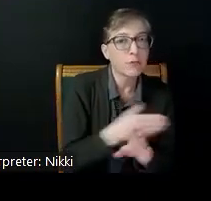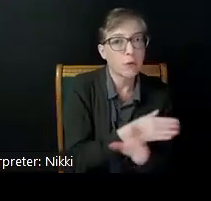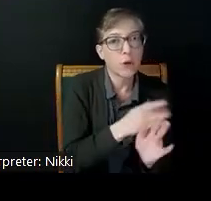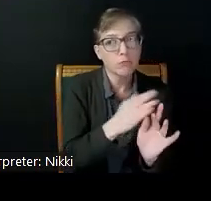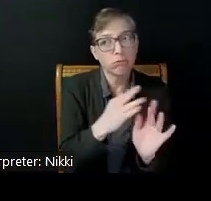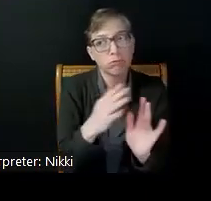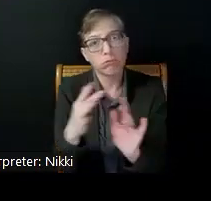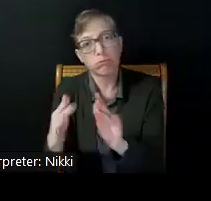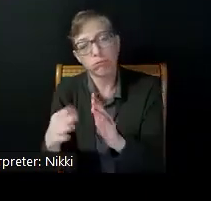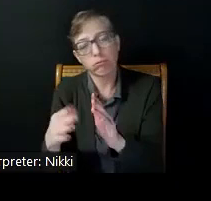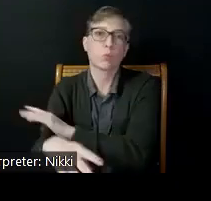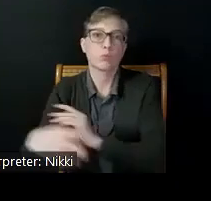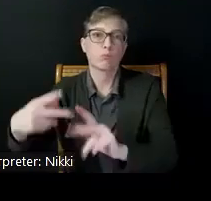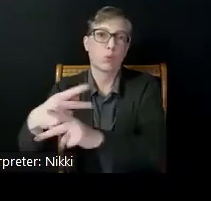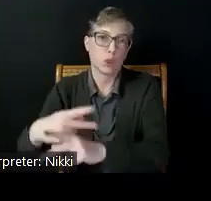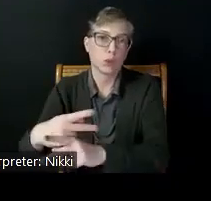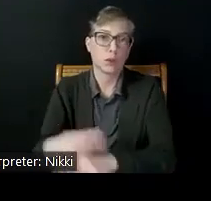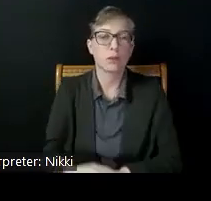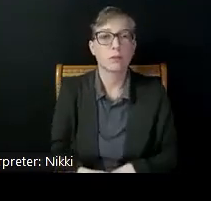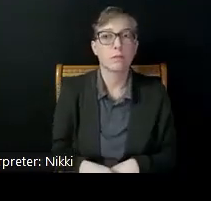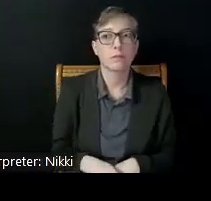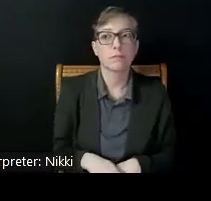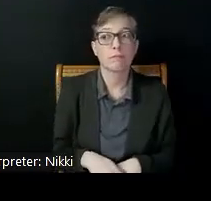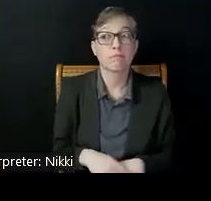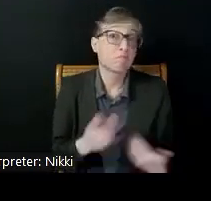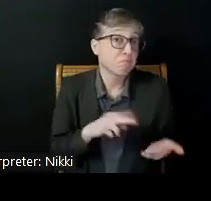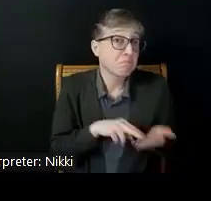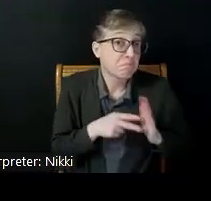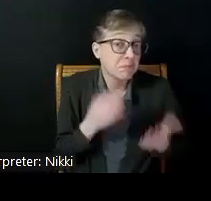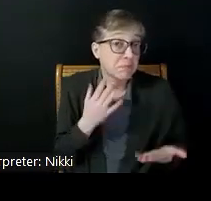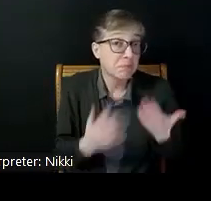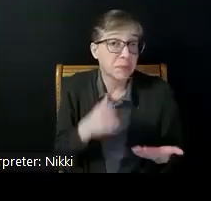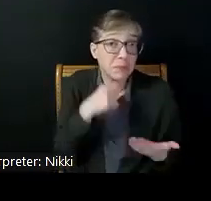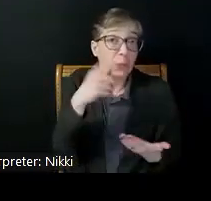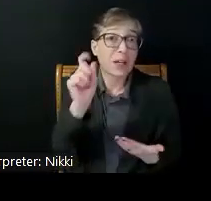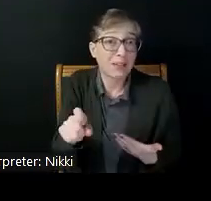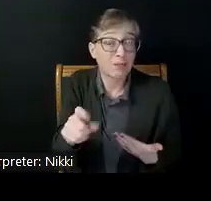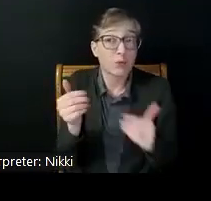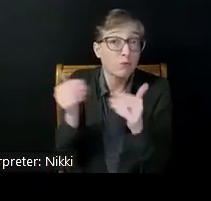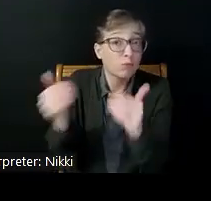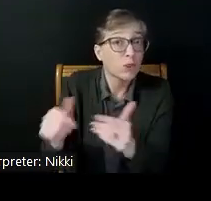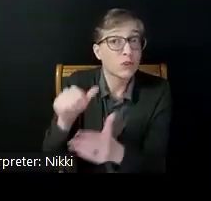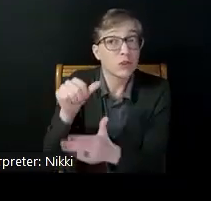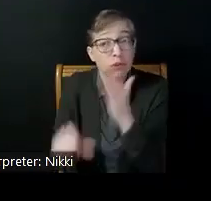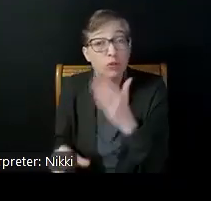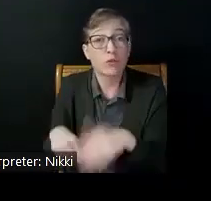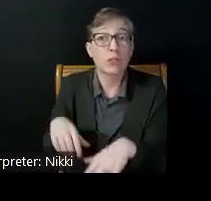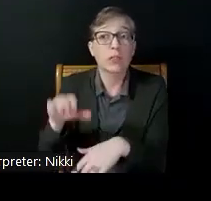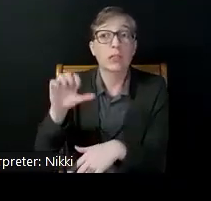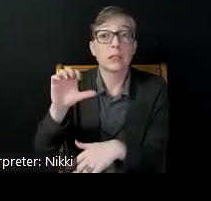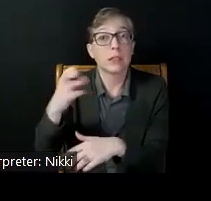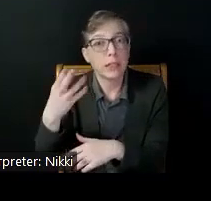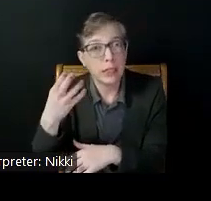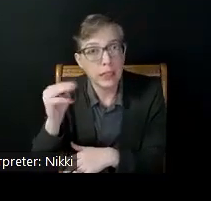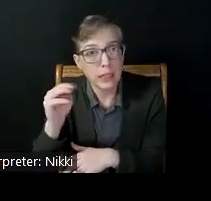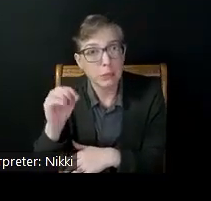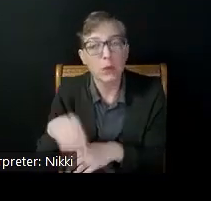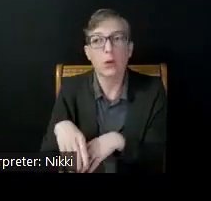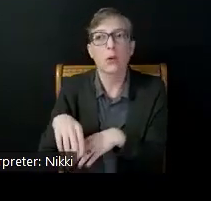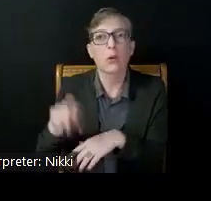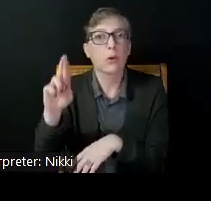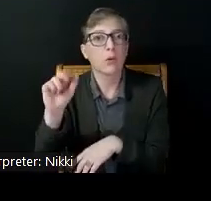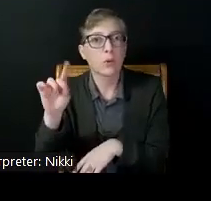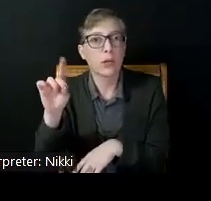essentially eliminates the need for surgery, chemotherapy, or radiation because the polyp has not progressed to